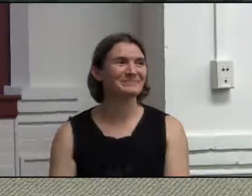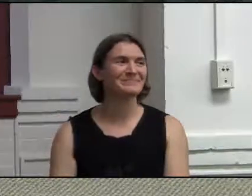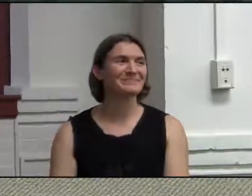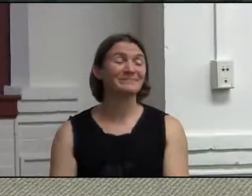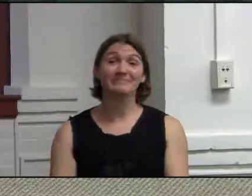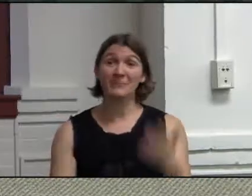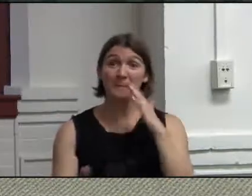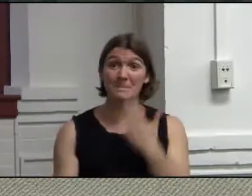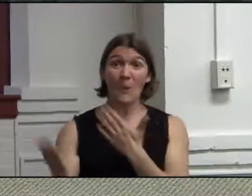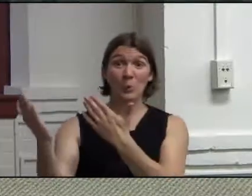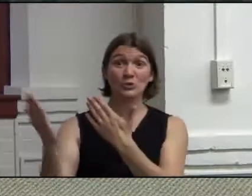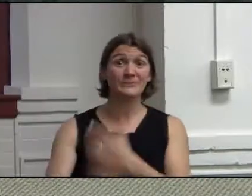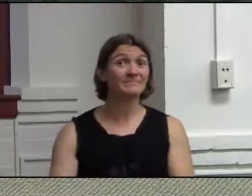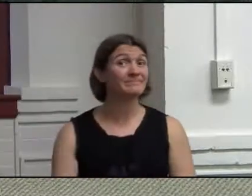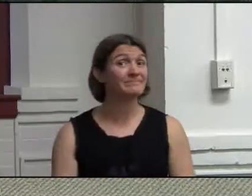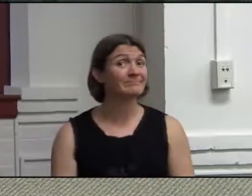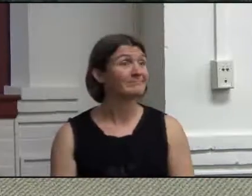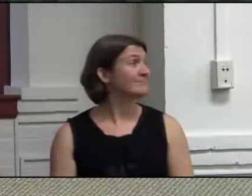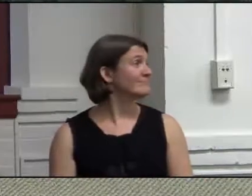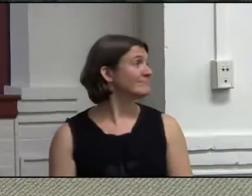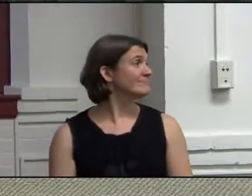Does anyone want to make a motion?